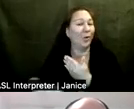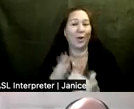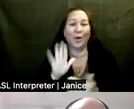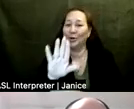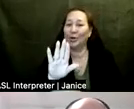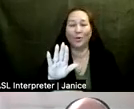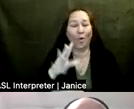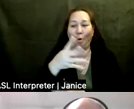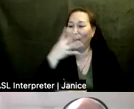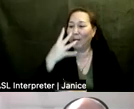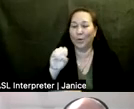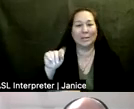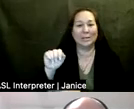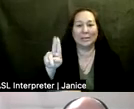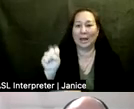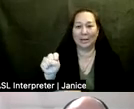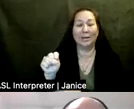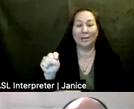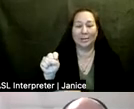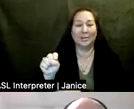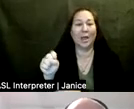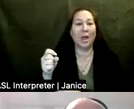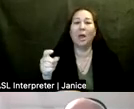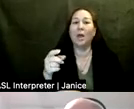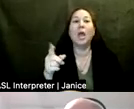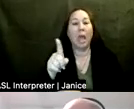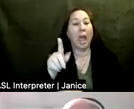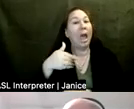care, honestly, about status. We will never ask.